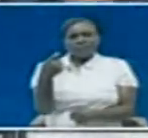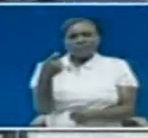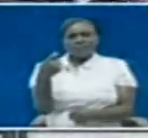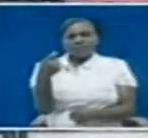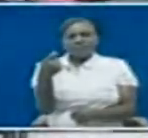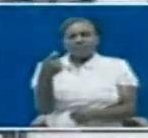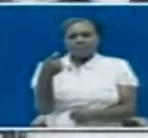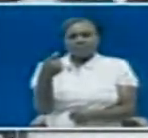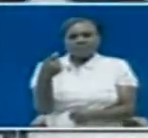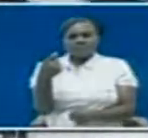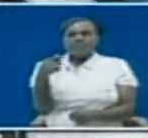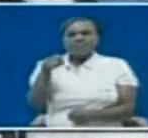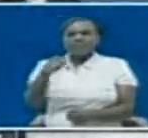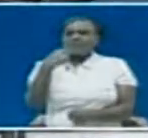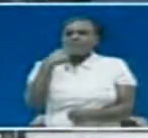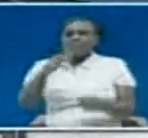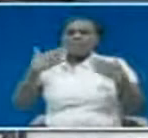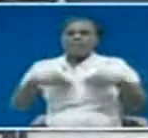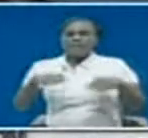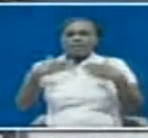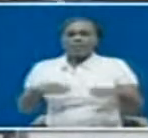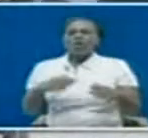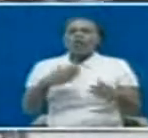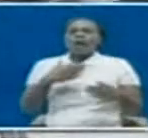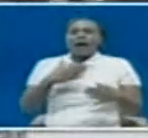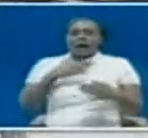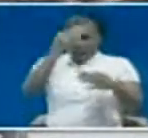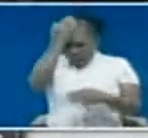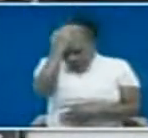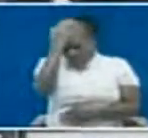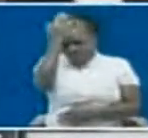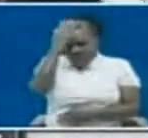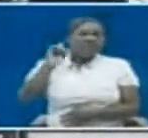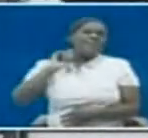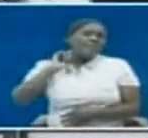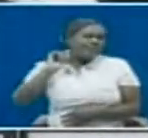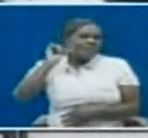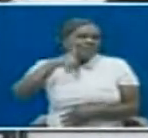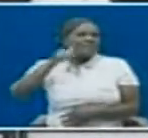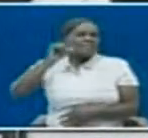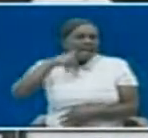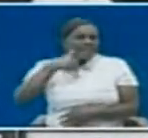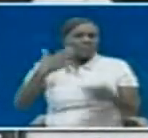Kenya? They always say the people are very hospitable. Right. They're nice people. That's what I remember the most.